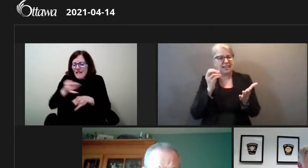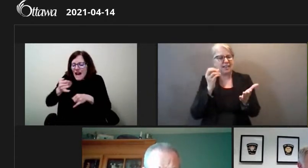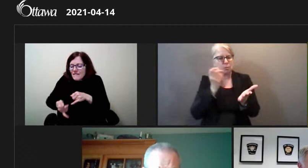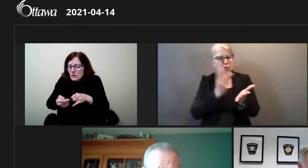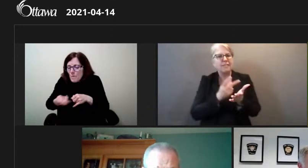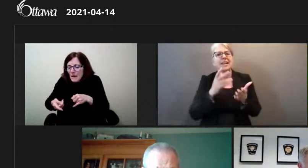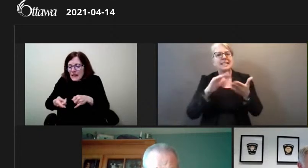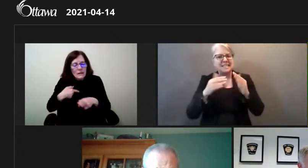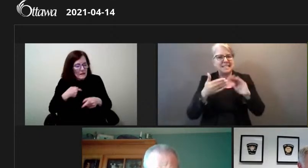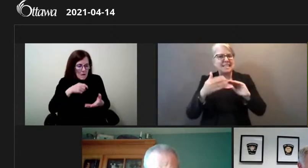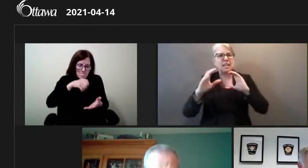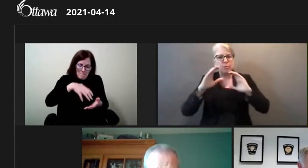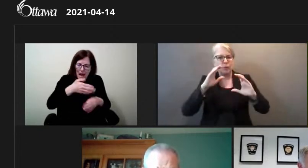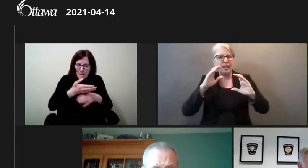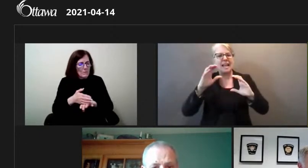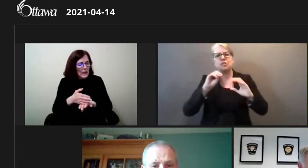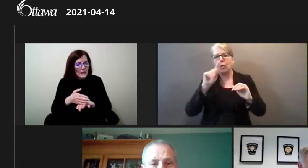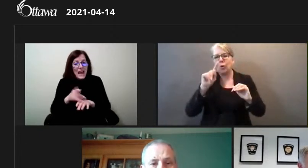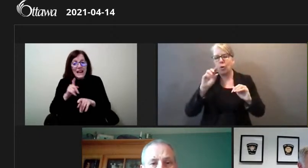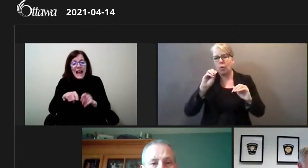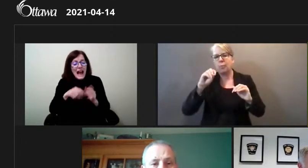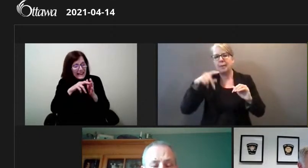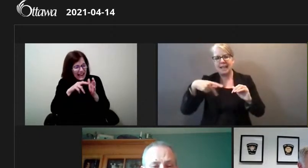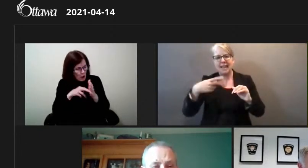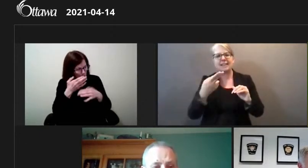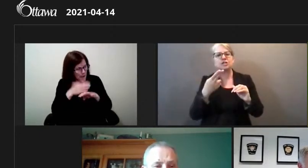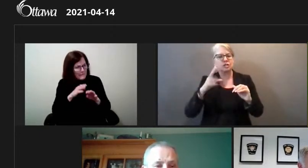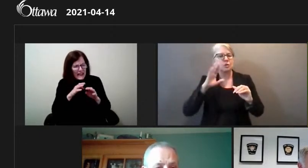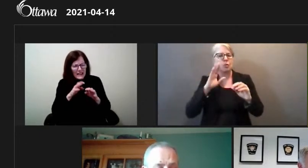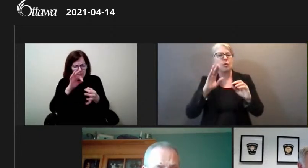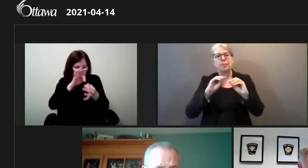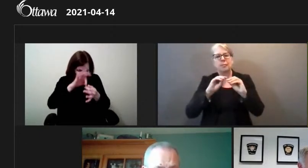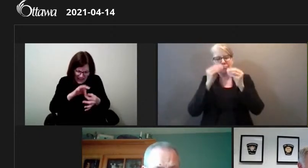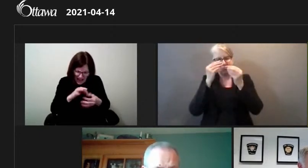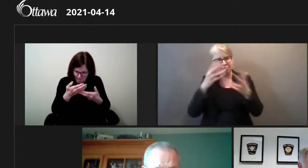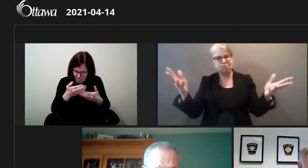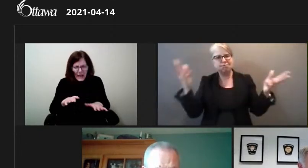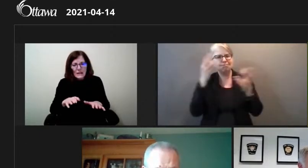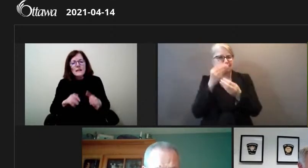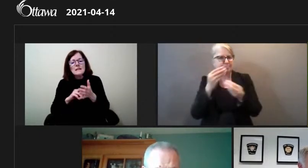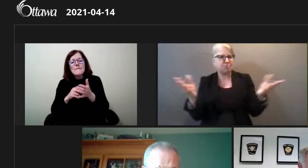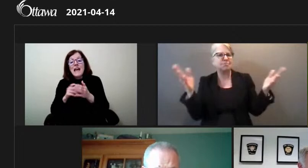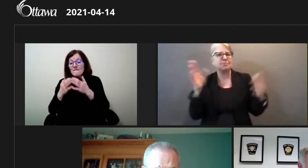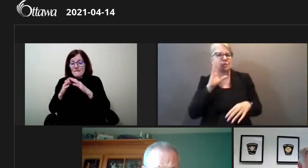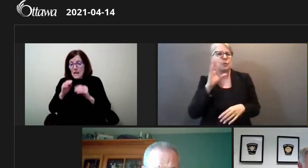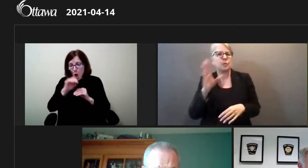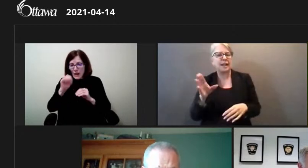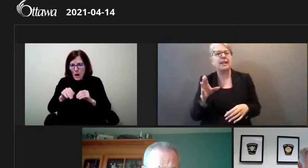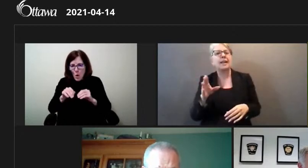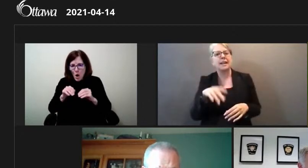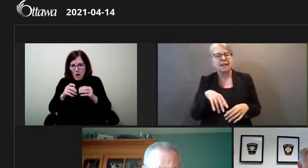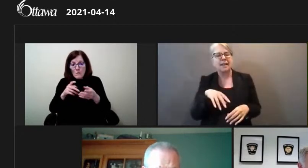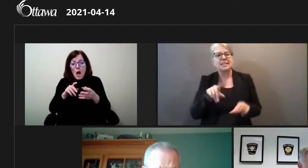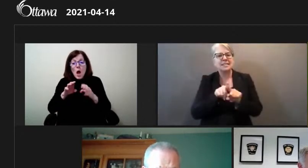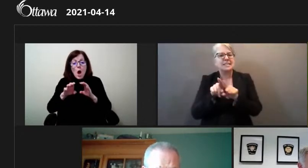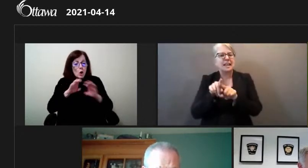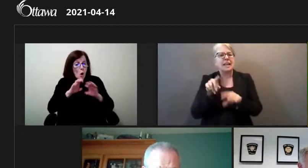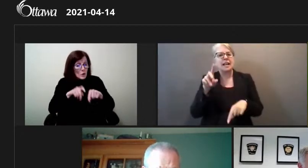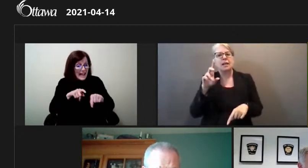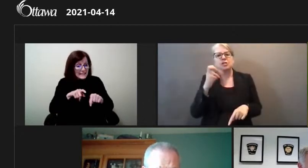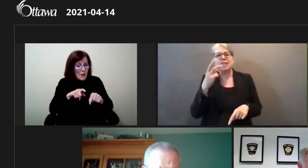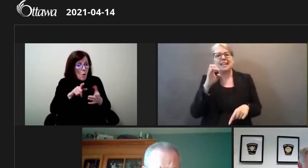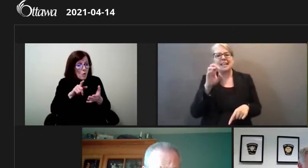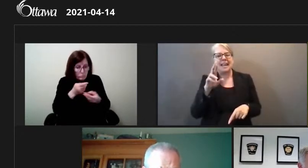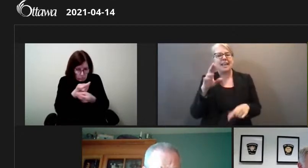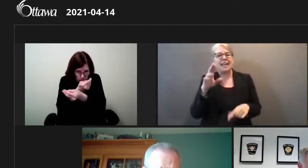city communications and OPH will be busy getting that out to people. As Dan Chenier said earlier, that they'll be working